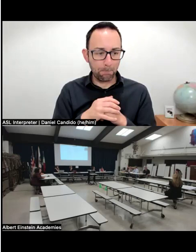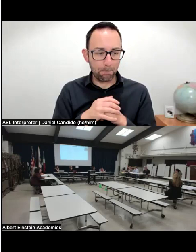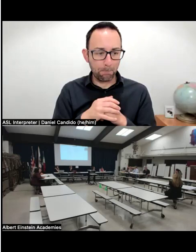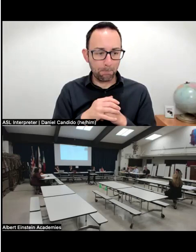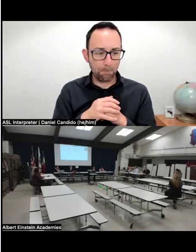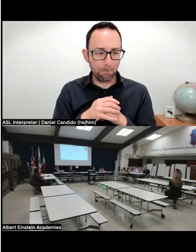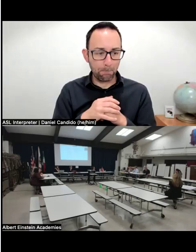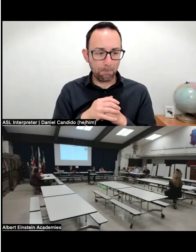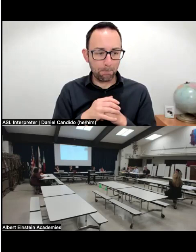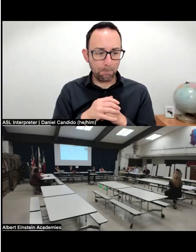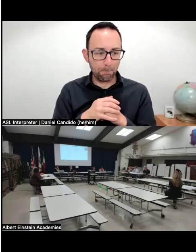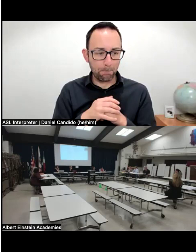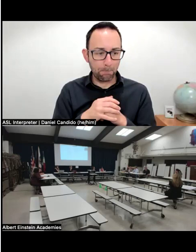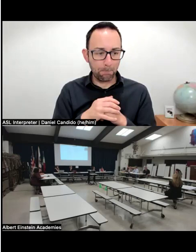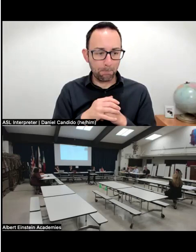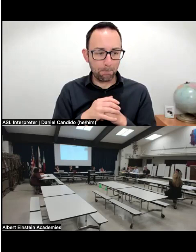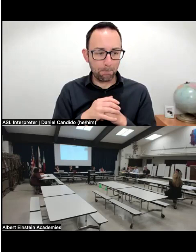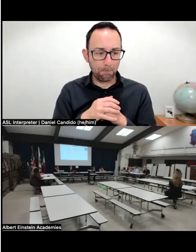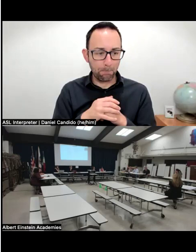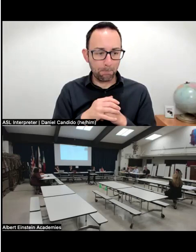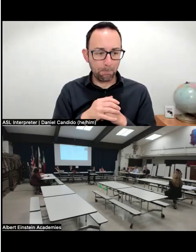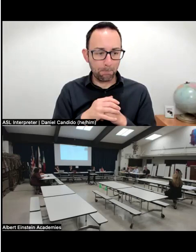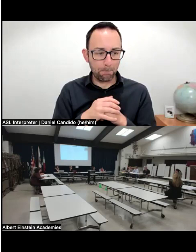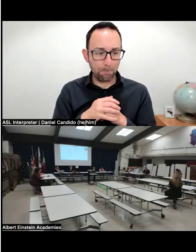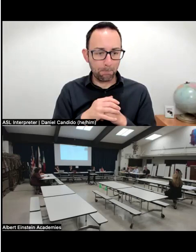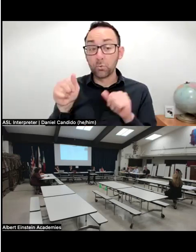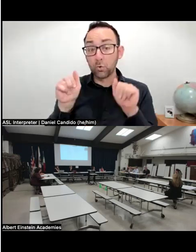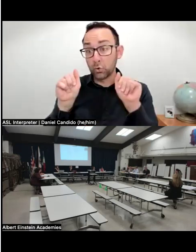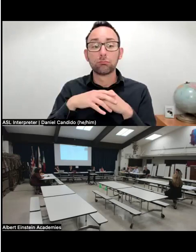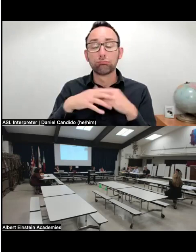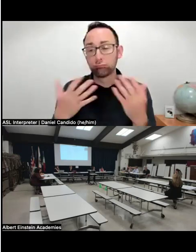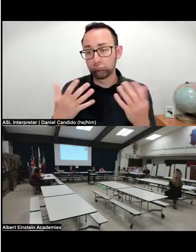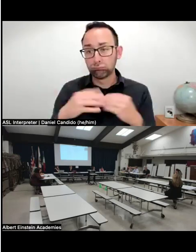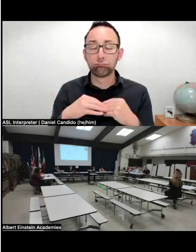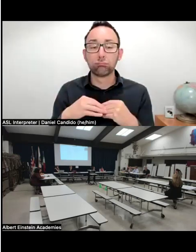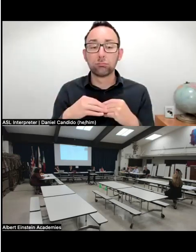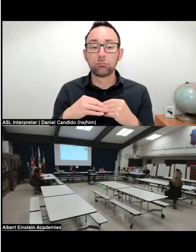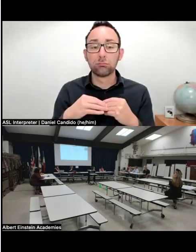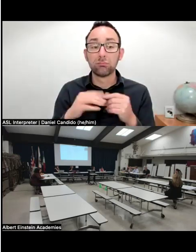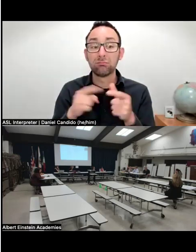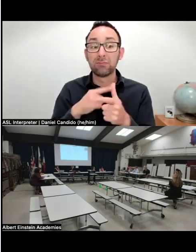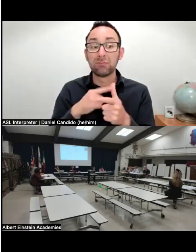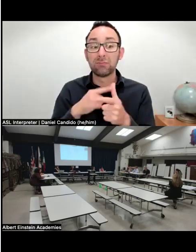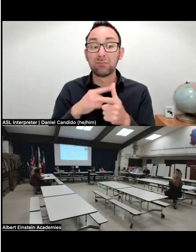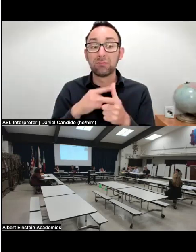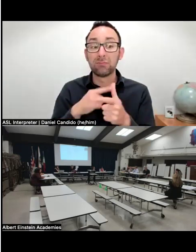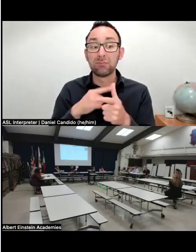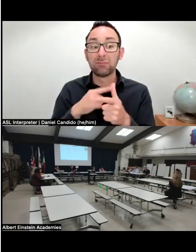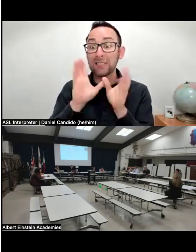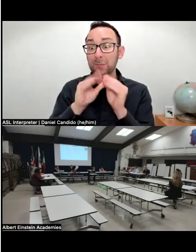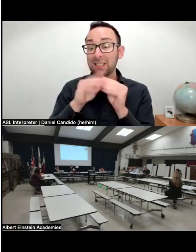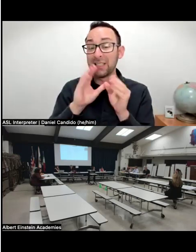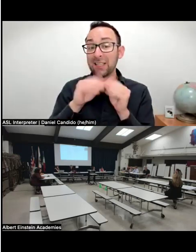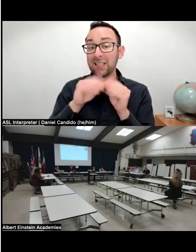Megan's classroom. The coaching was very effective. And then the first meeting would follow the next week where business